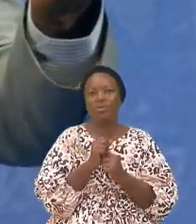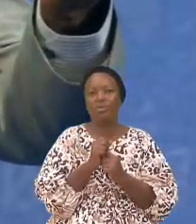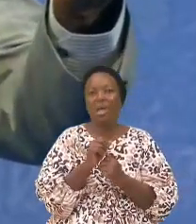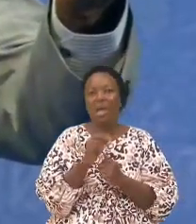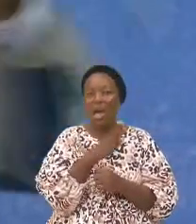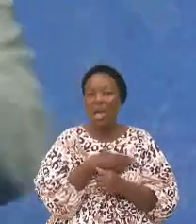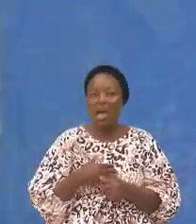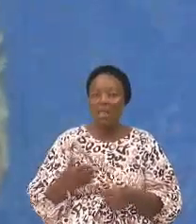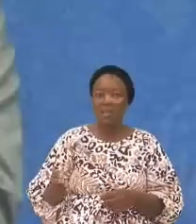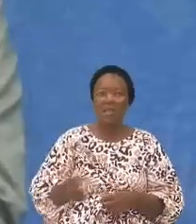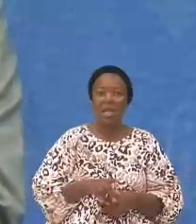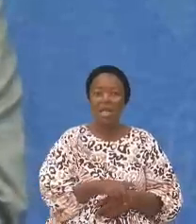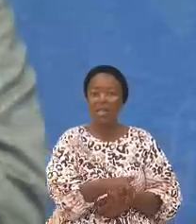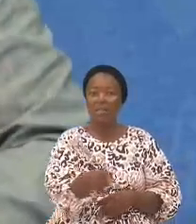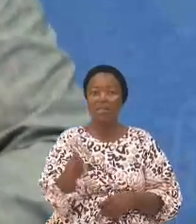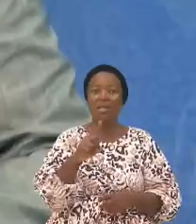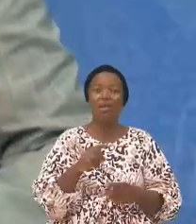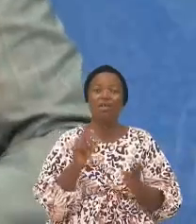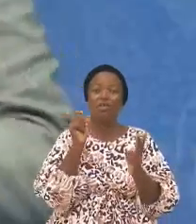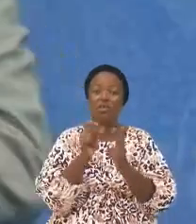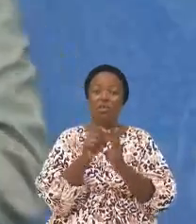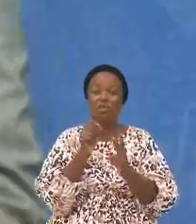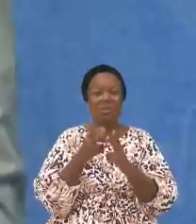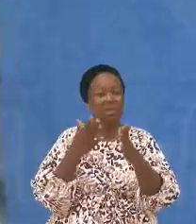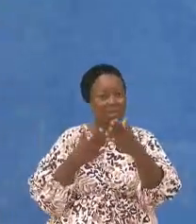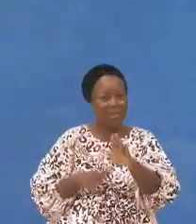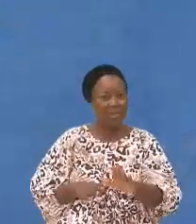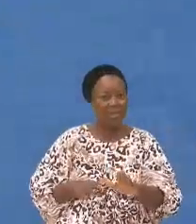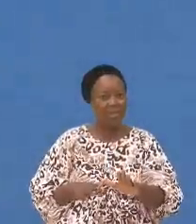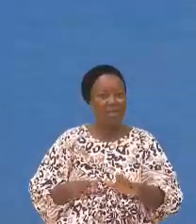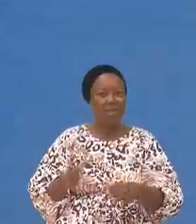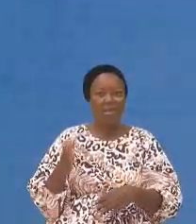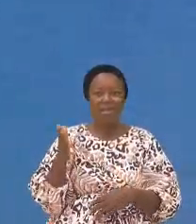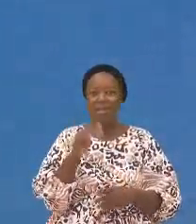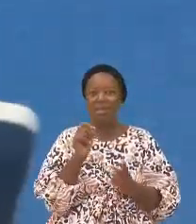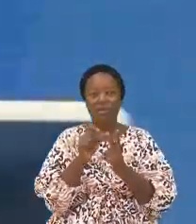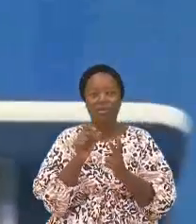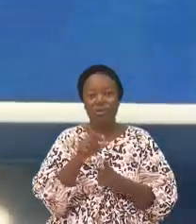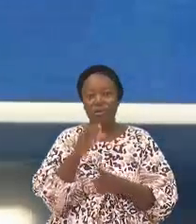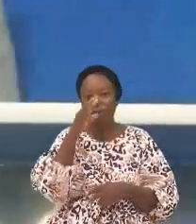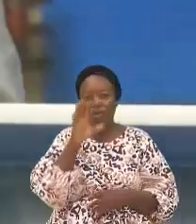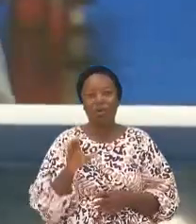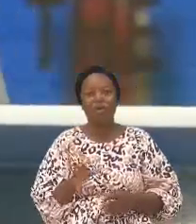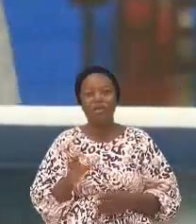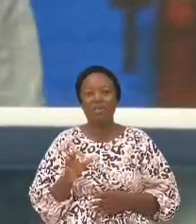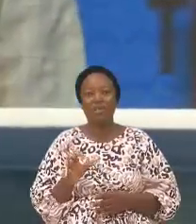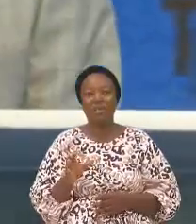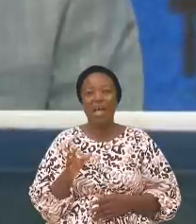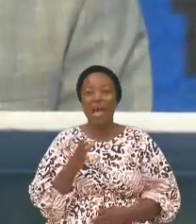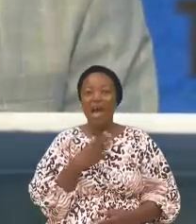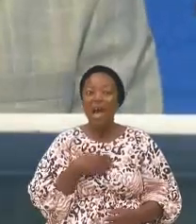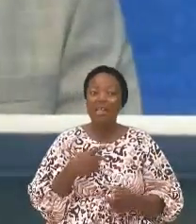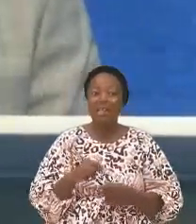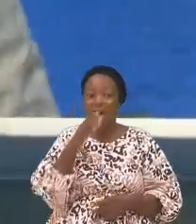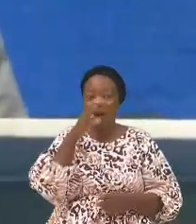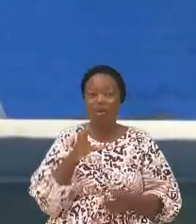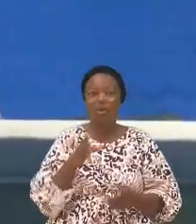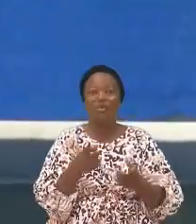cursing. Choose. And they chose death. They